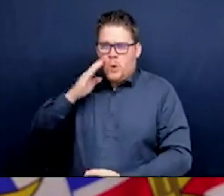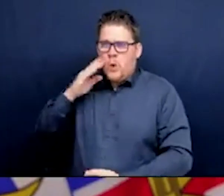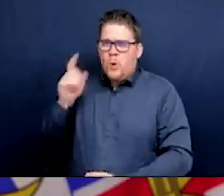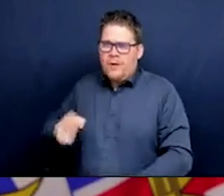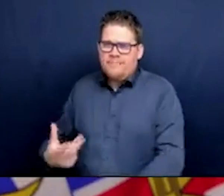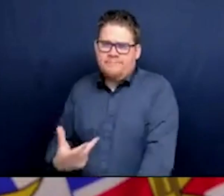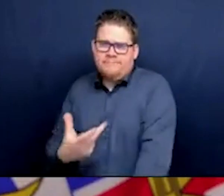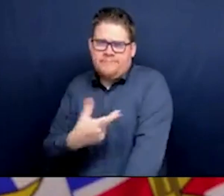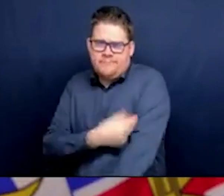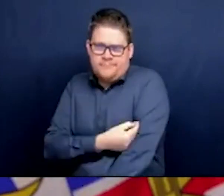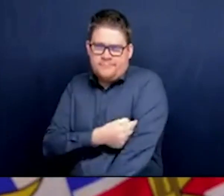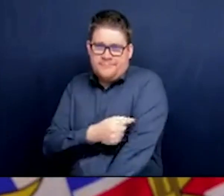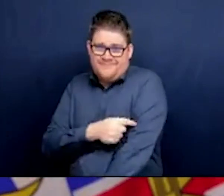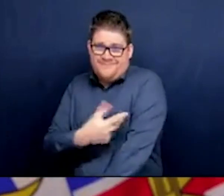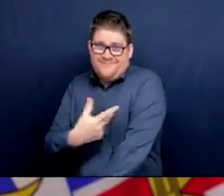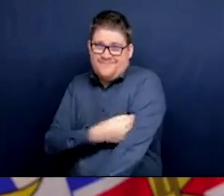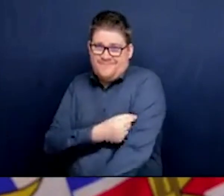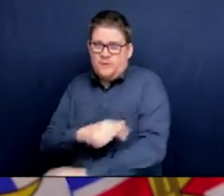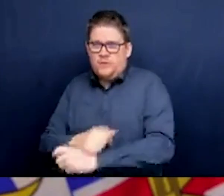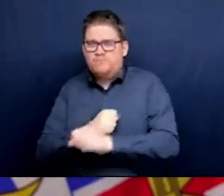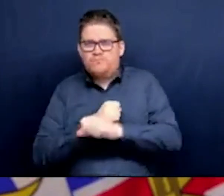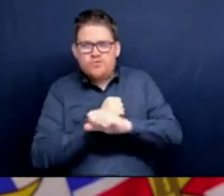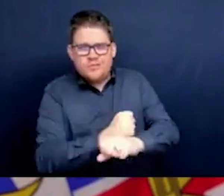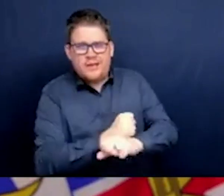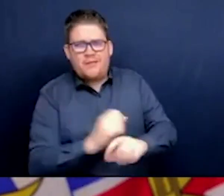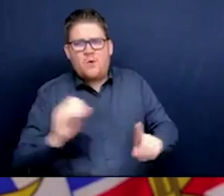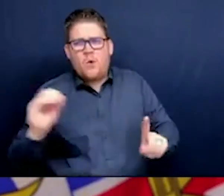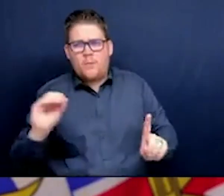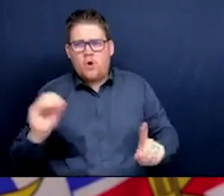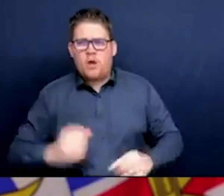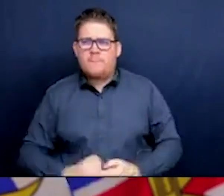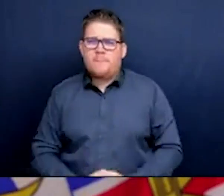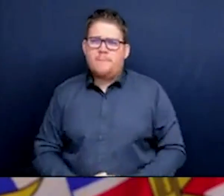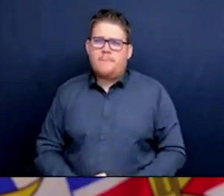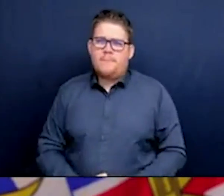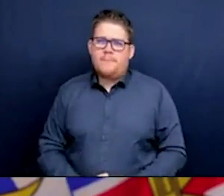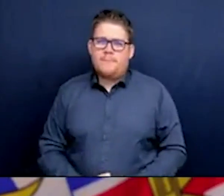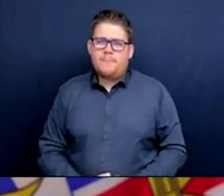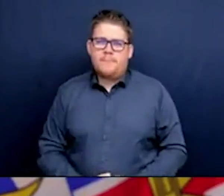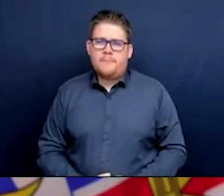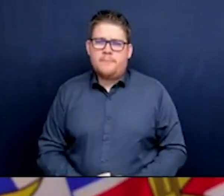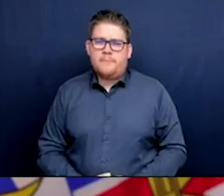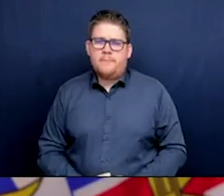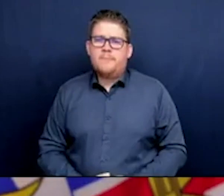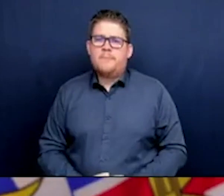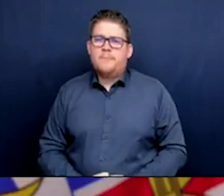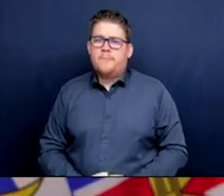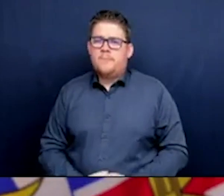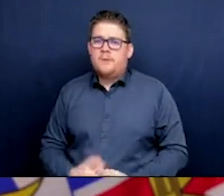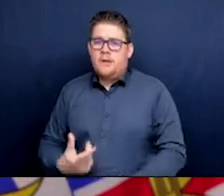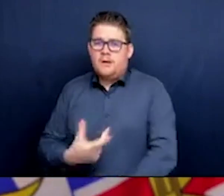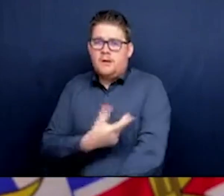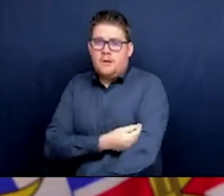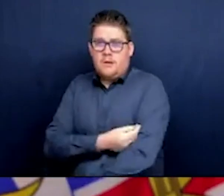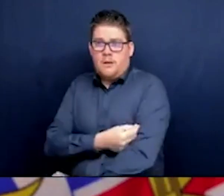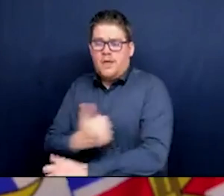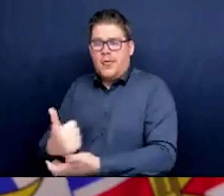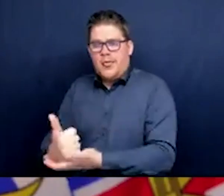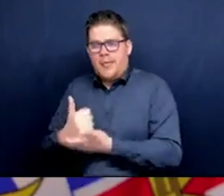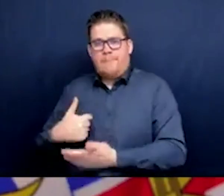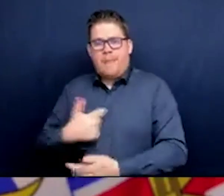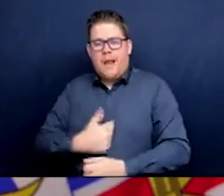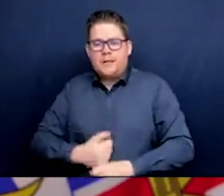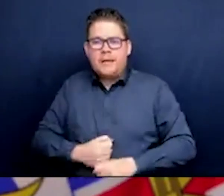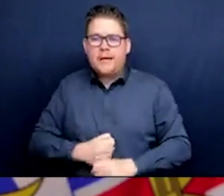our protection against infection, even mild infection. And it also boosts that protection against